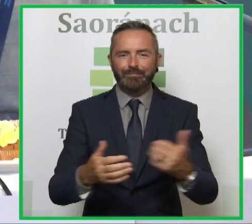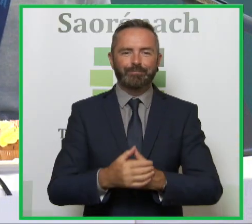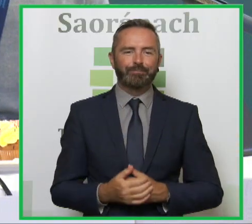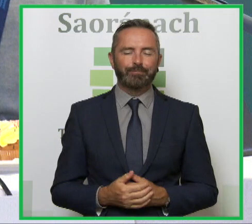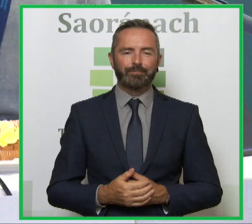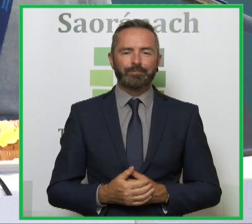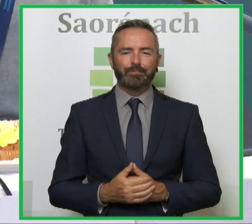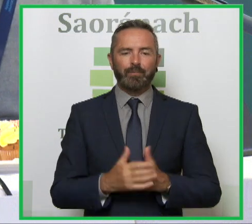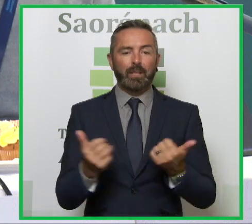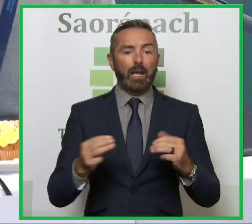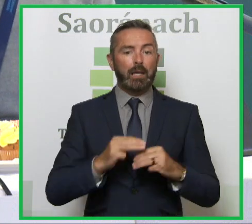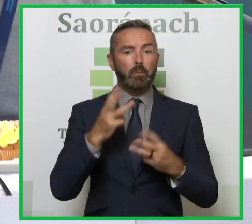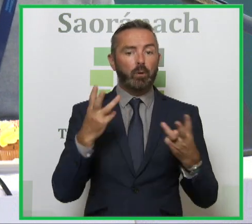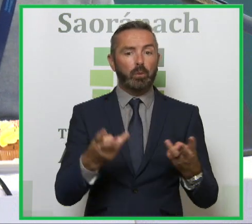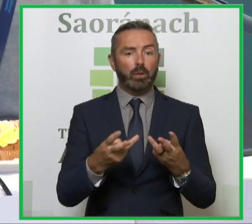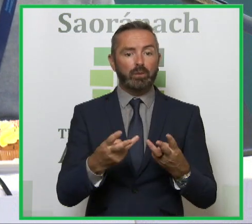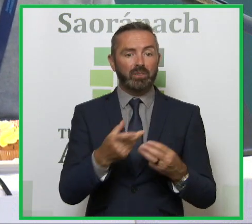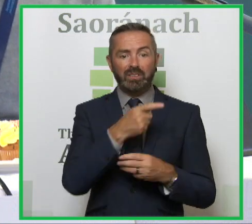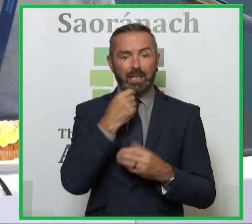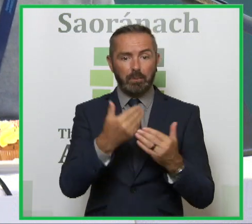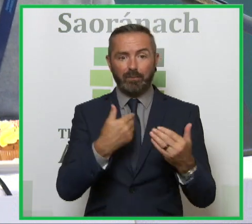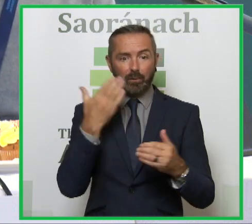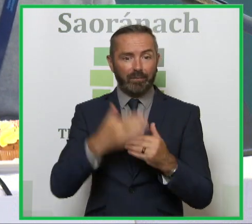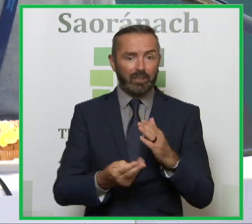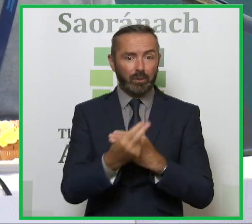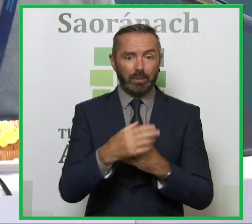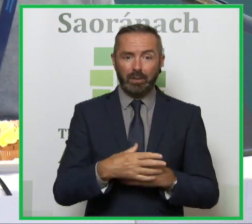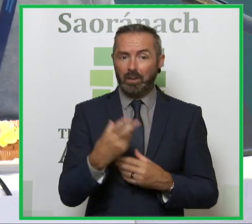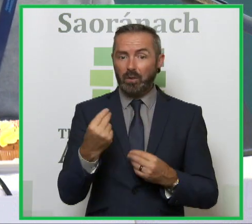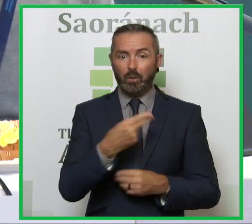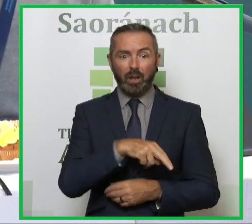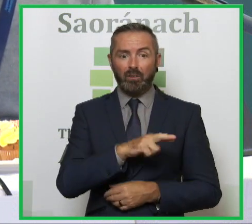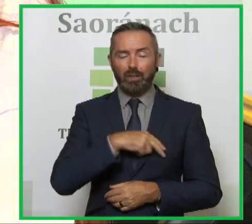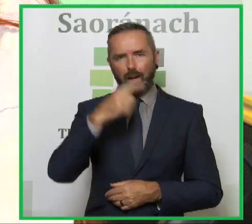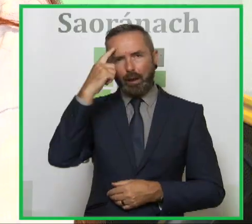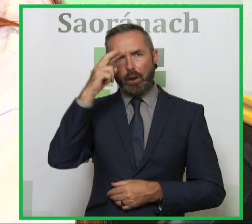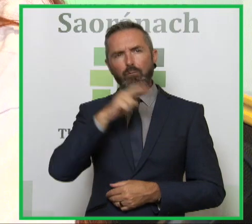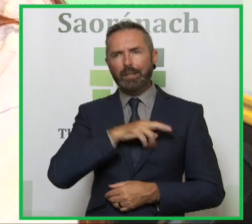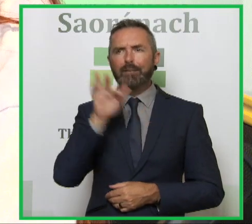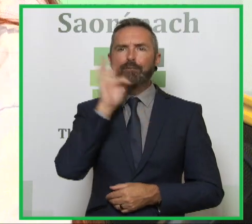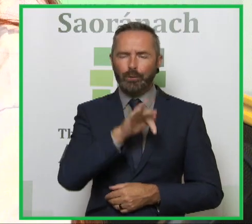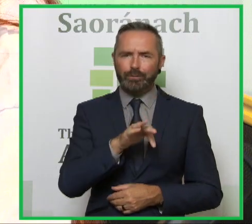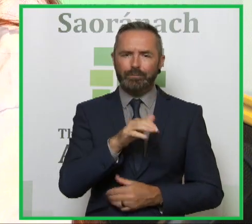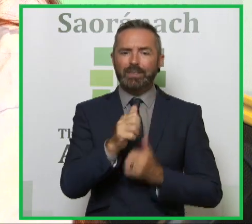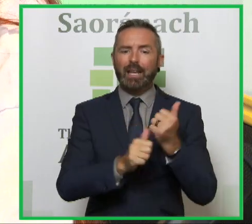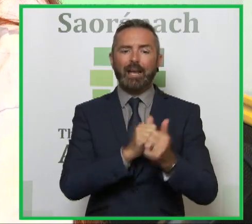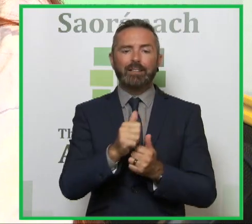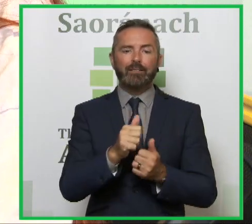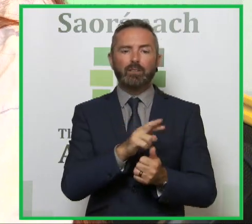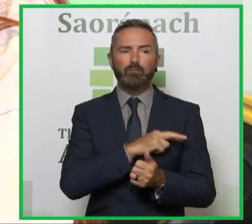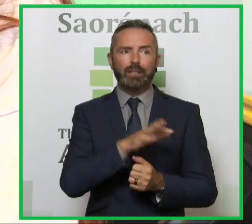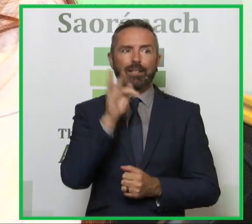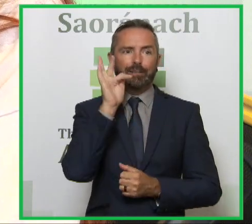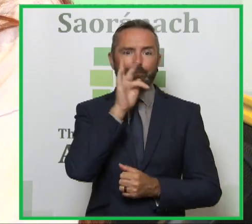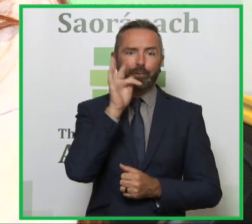there anything else that you want to add about it just before we finish up? No, not that I can think. I thought it was really fun. The activities were so much